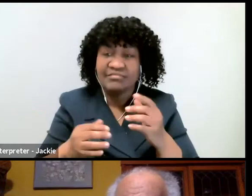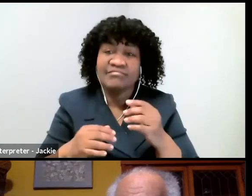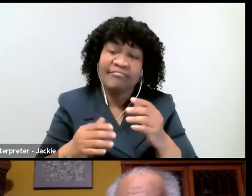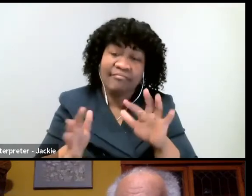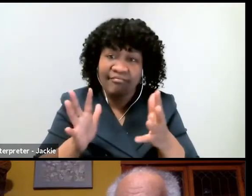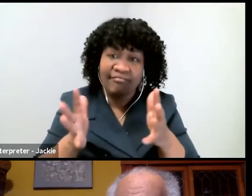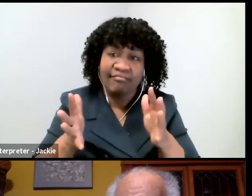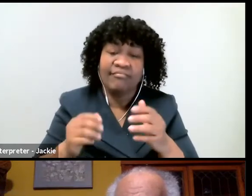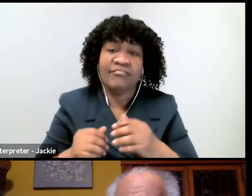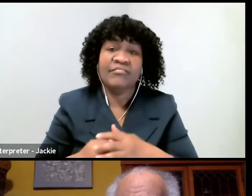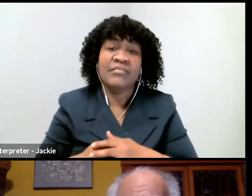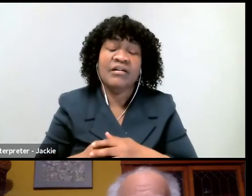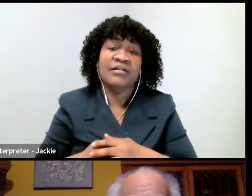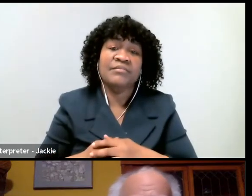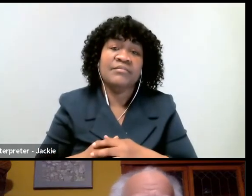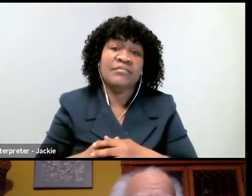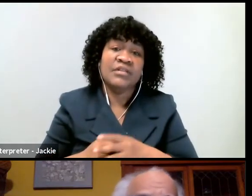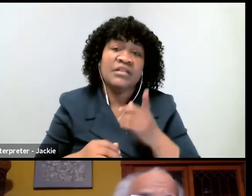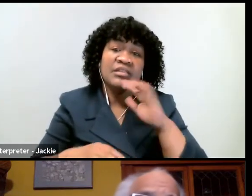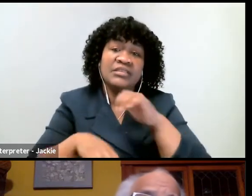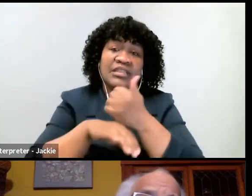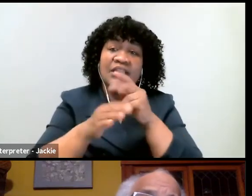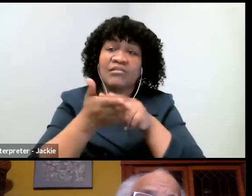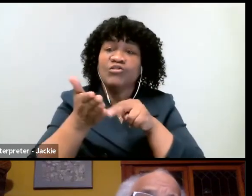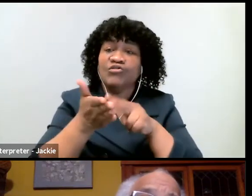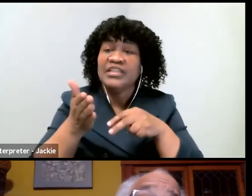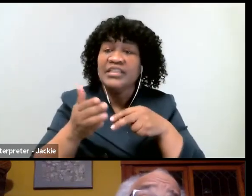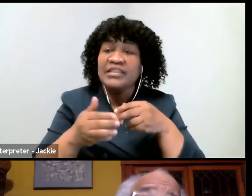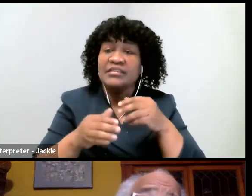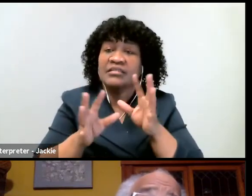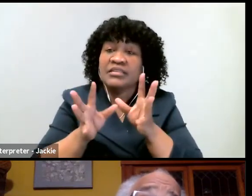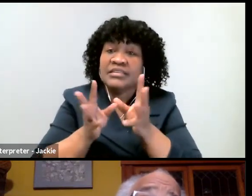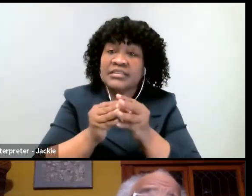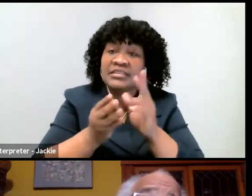you know, setting up reading series,